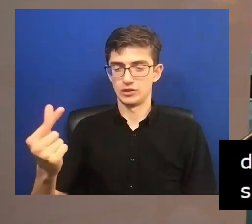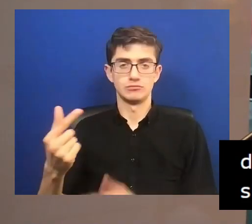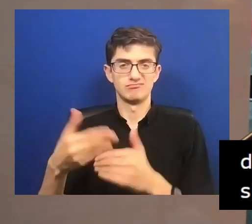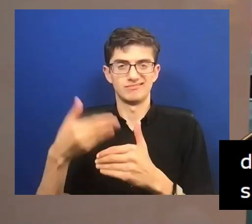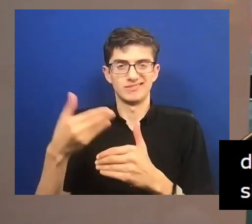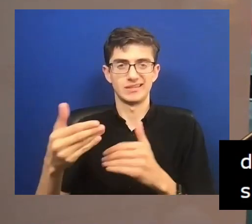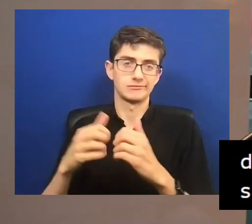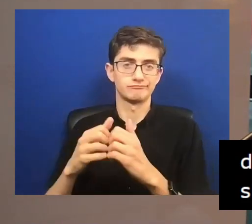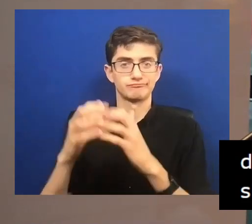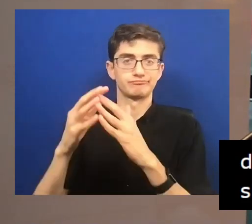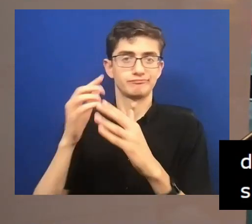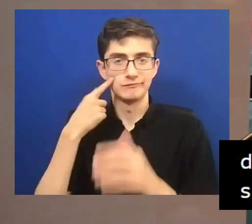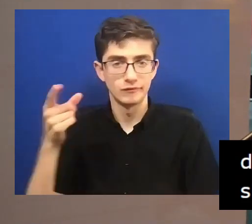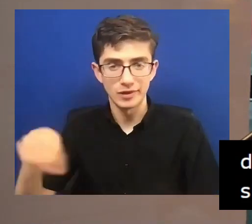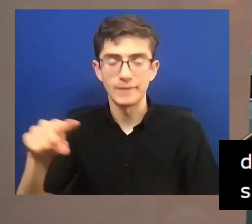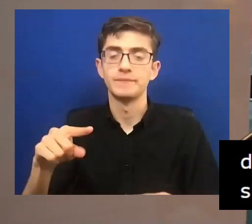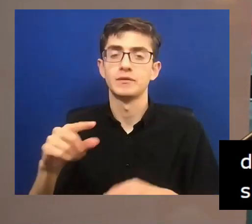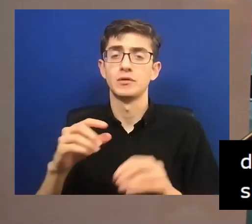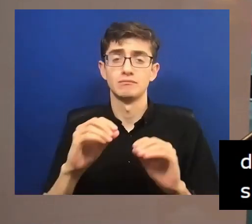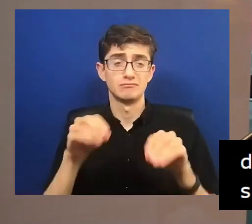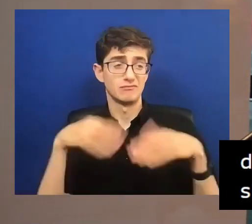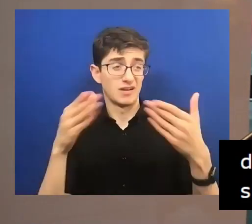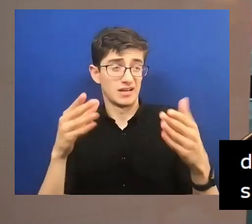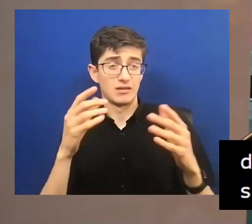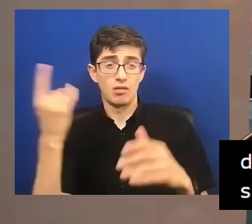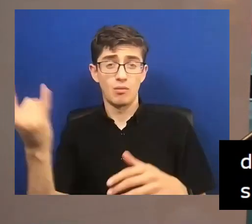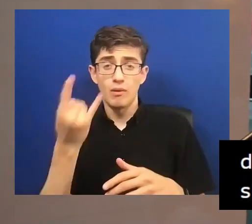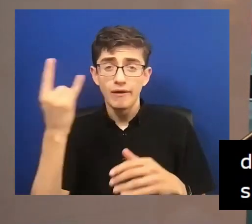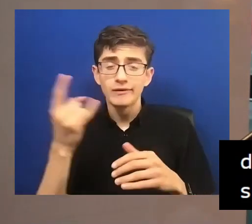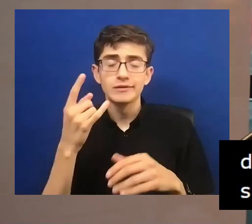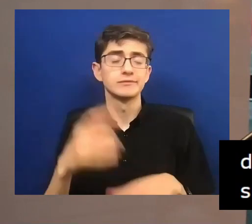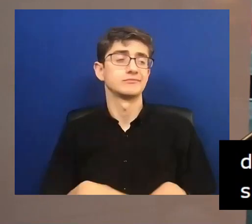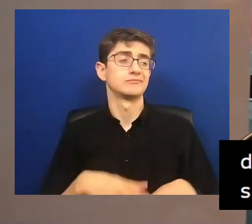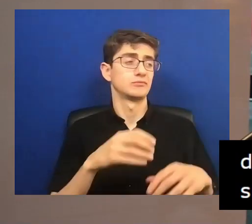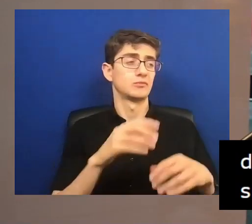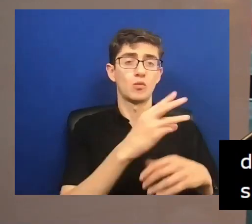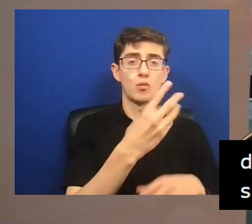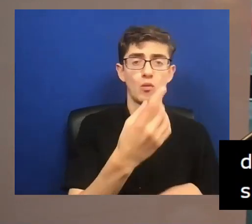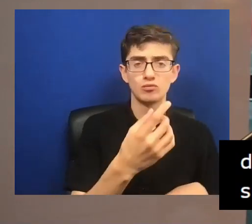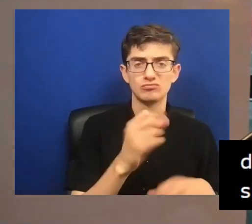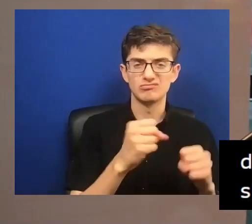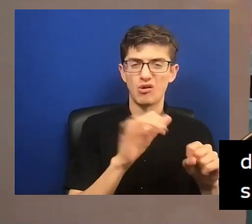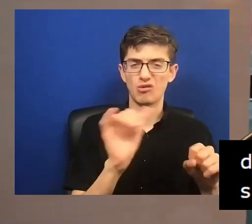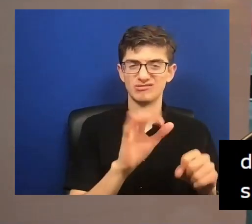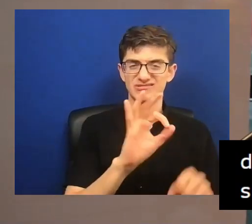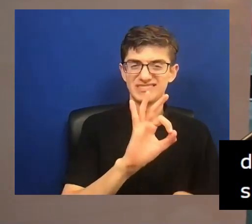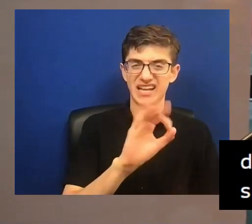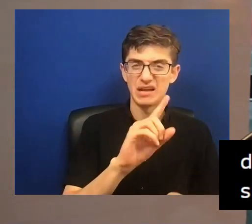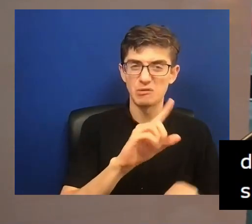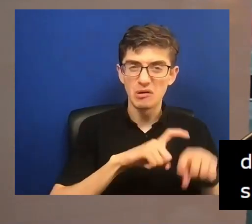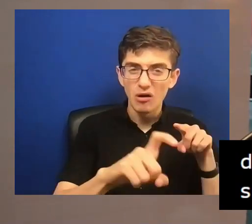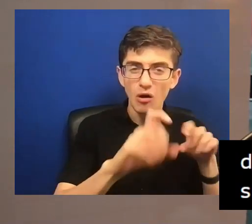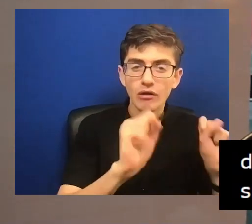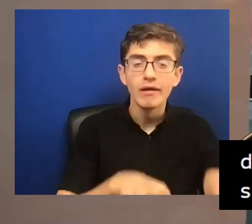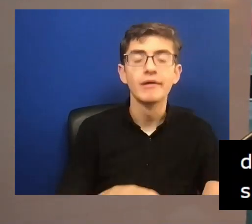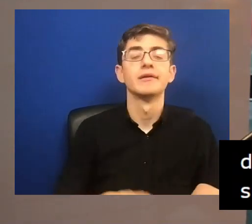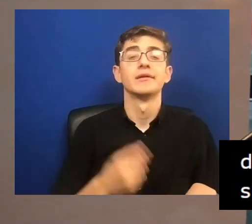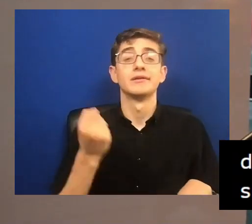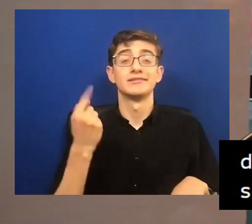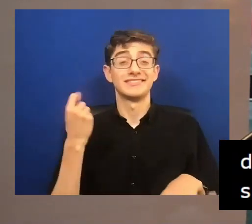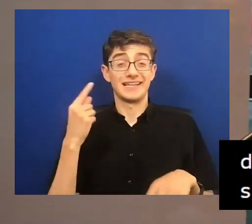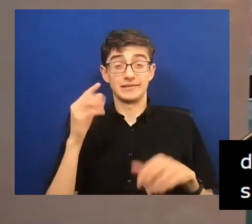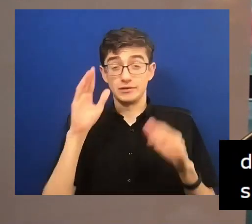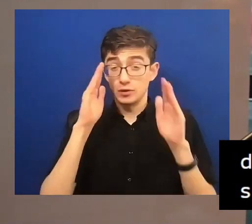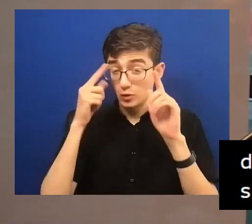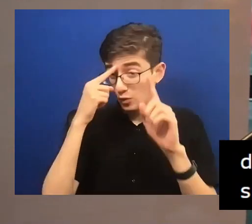free phone calls, Wi-Fi, and access to 911. Link 5G's rollout is equity-centered, meaning 90%